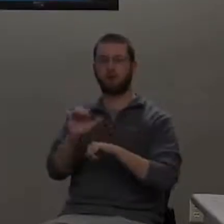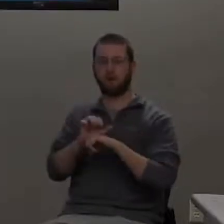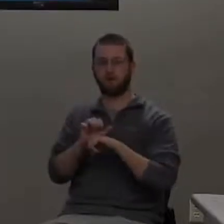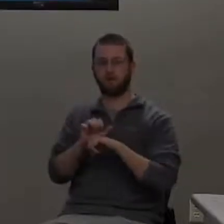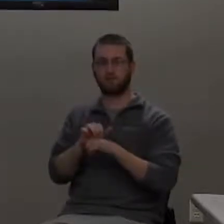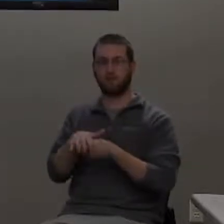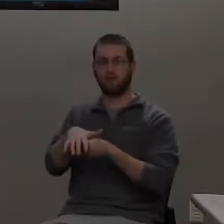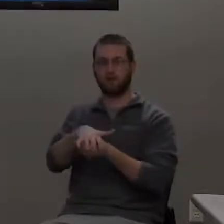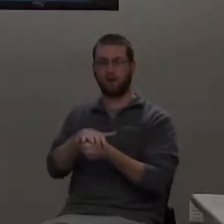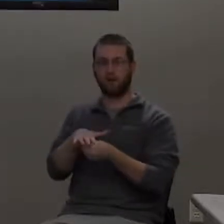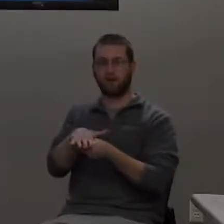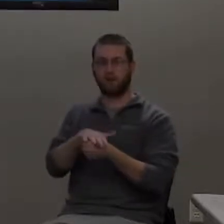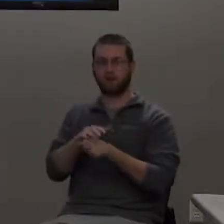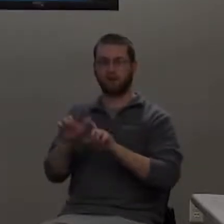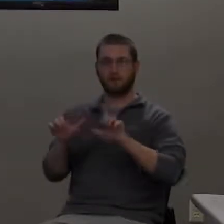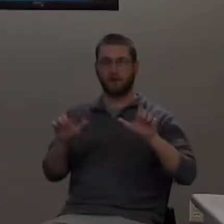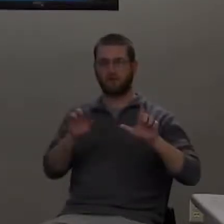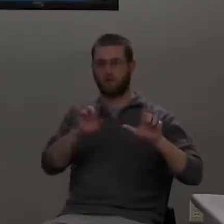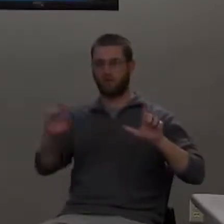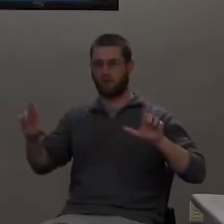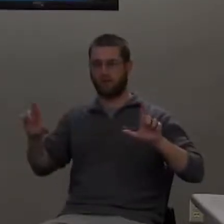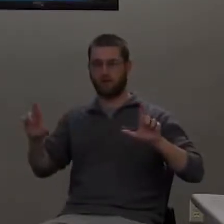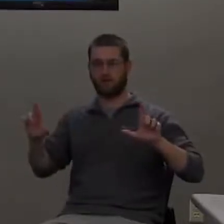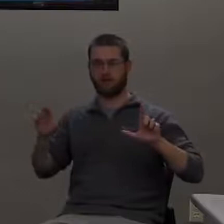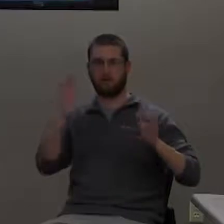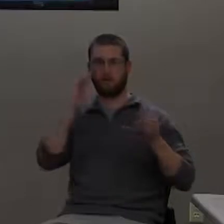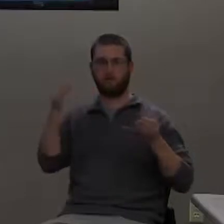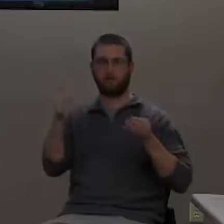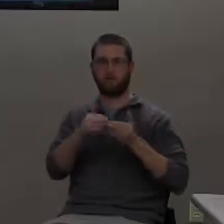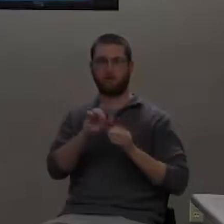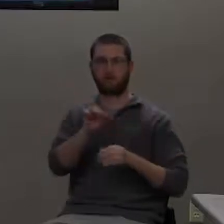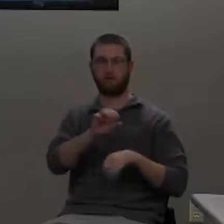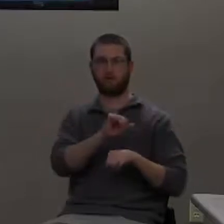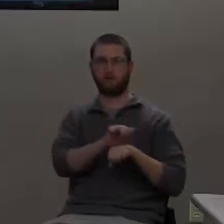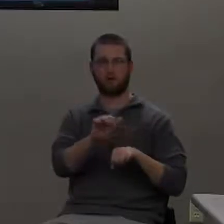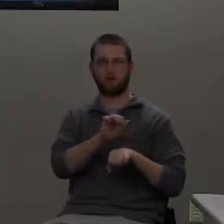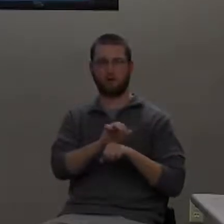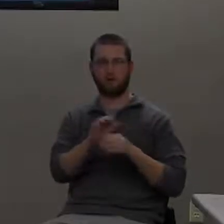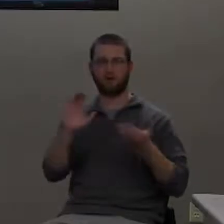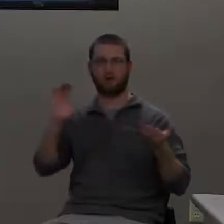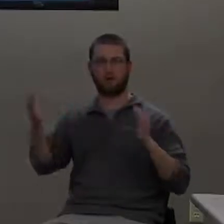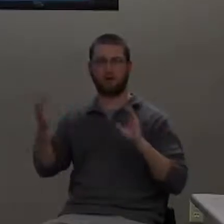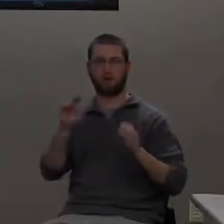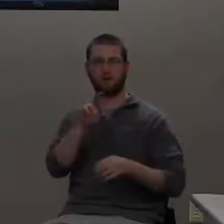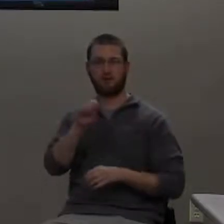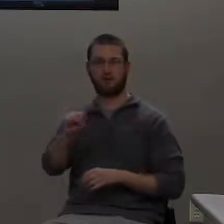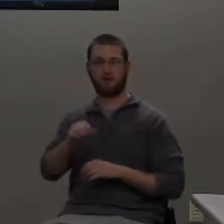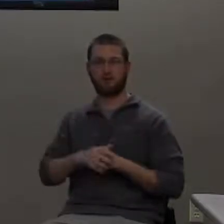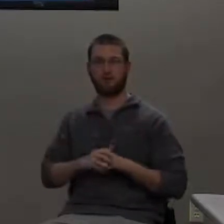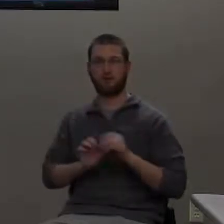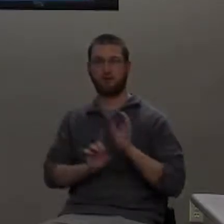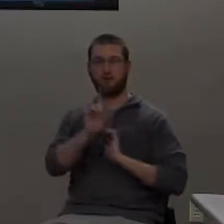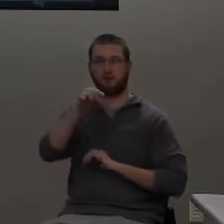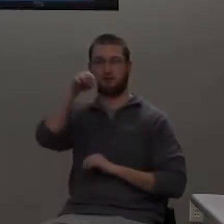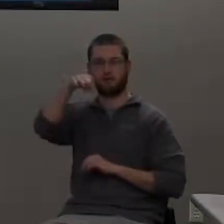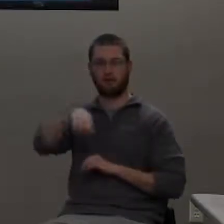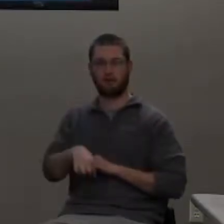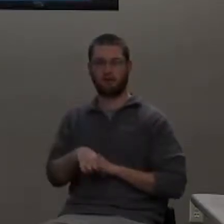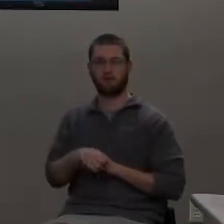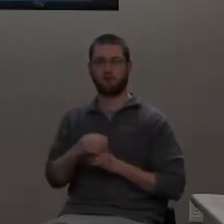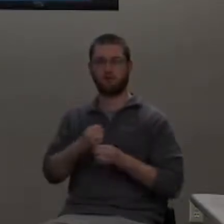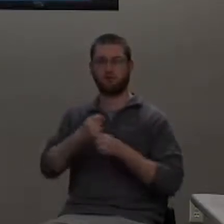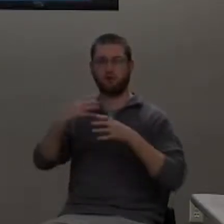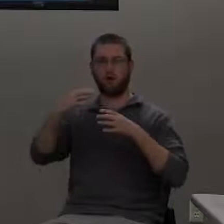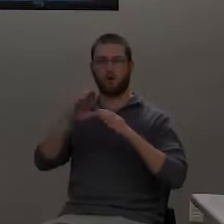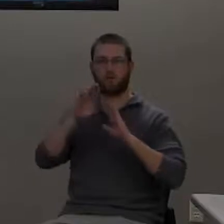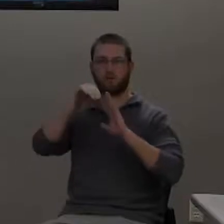The location, left and right, is the concentration of jobs compared to the US. And the up and down is whether or not it's been